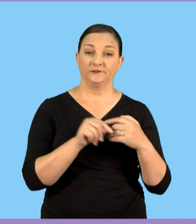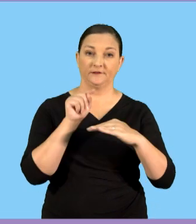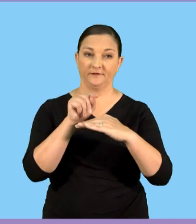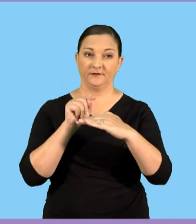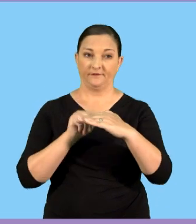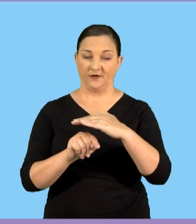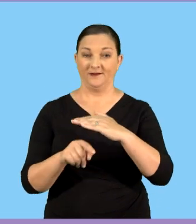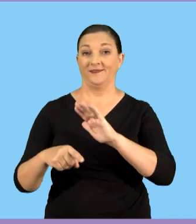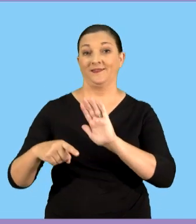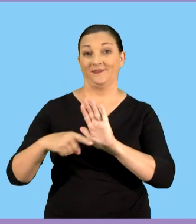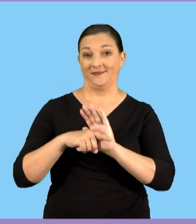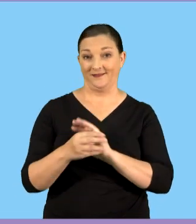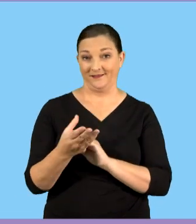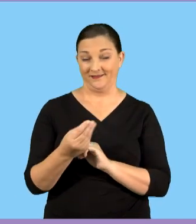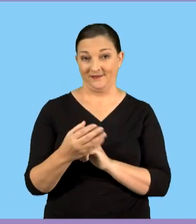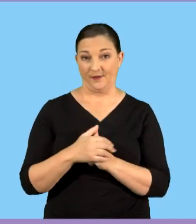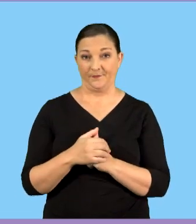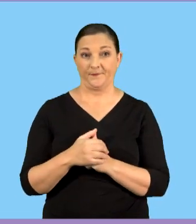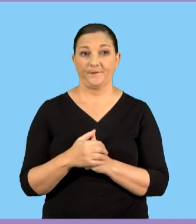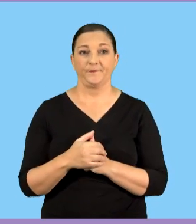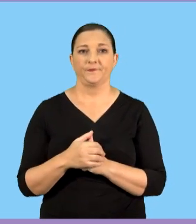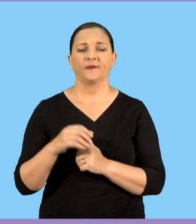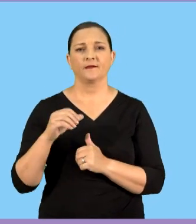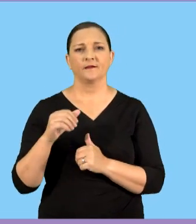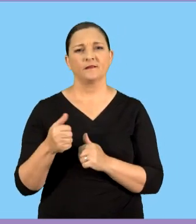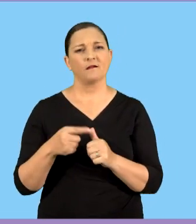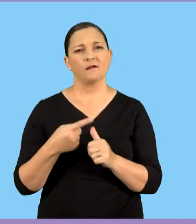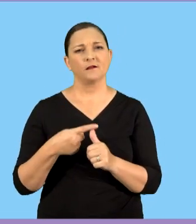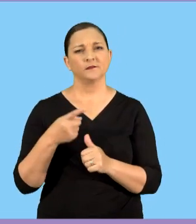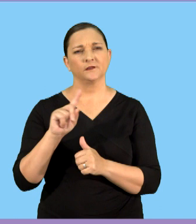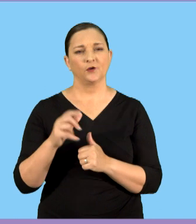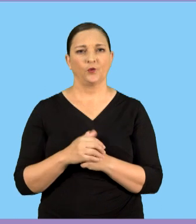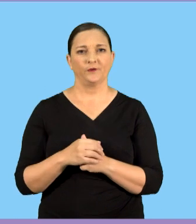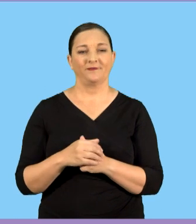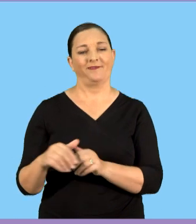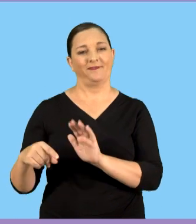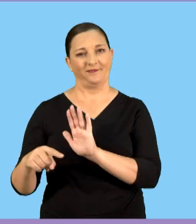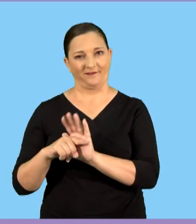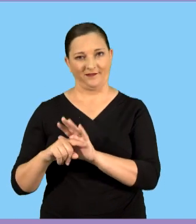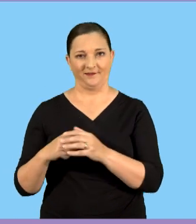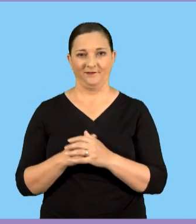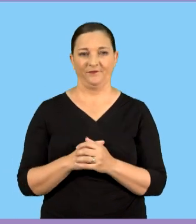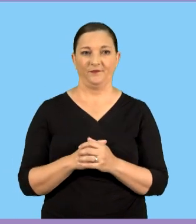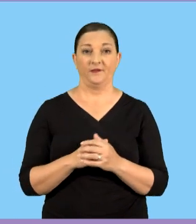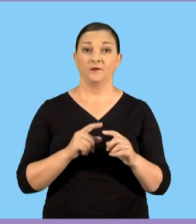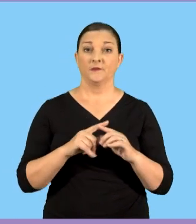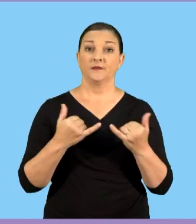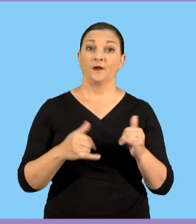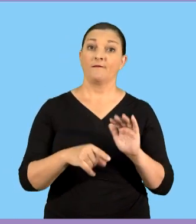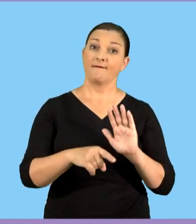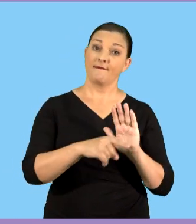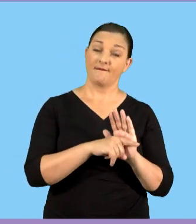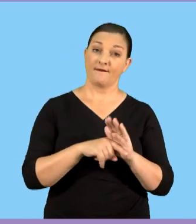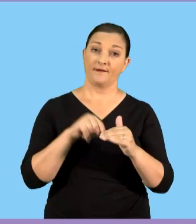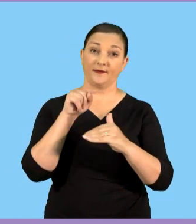number and a negative number. When we divide a positive number with a negative number, the answer is a negative number. When